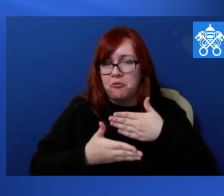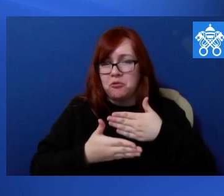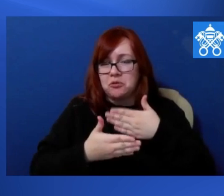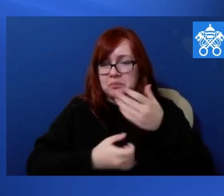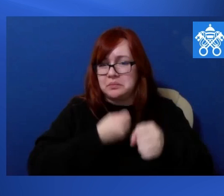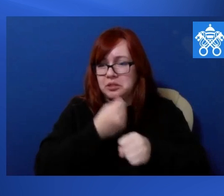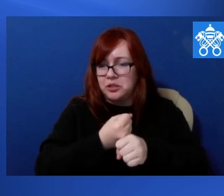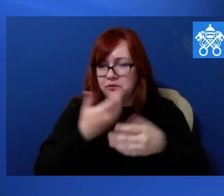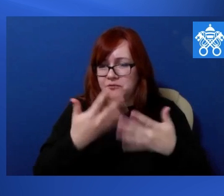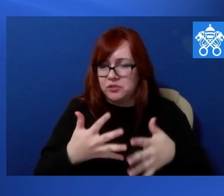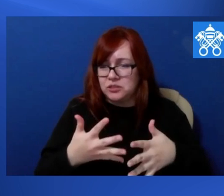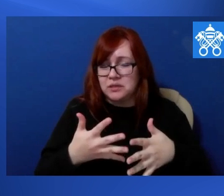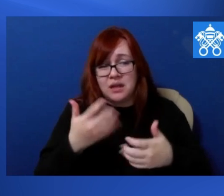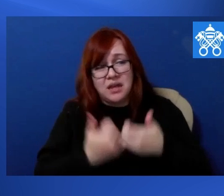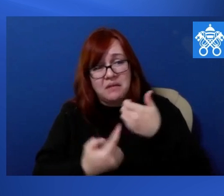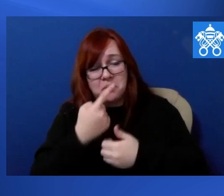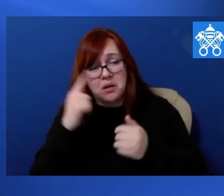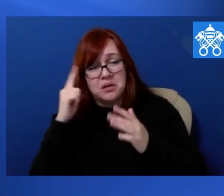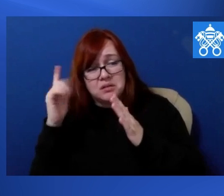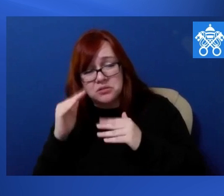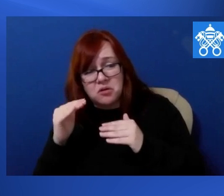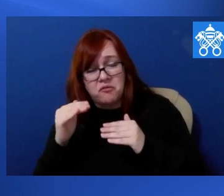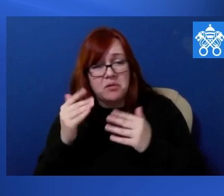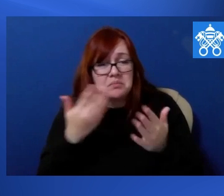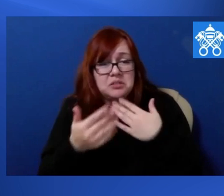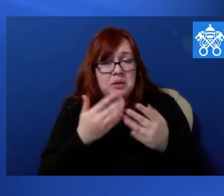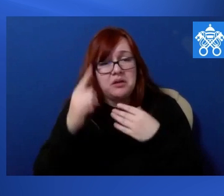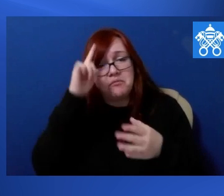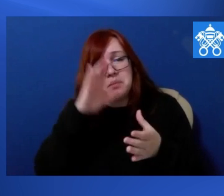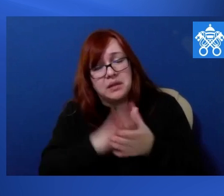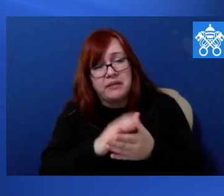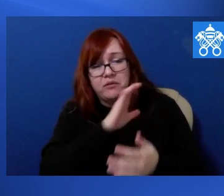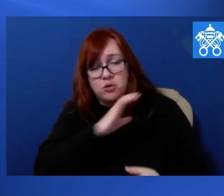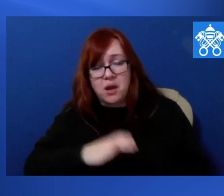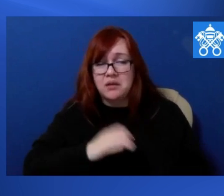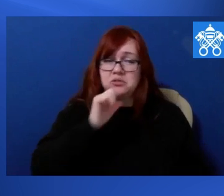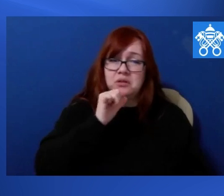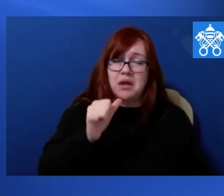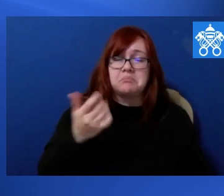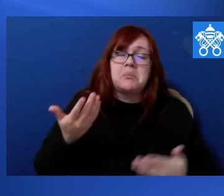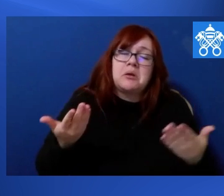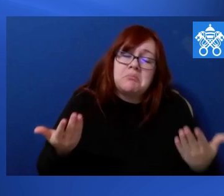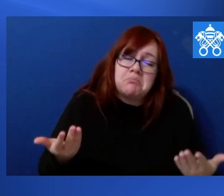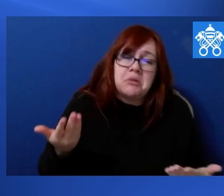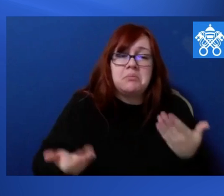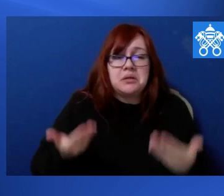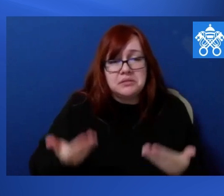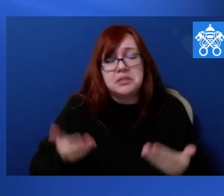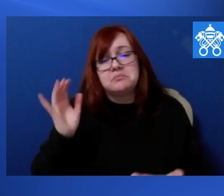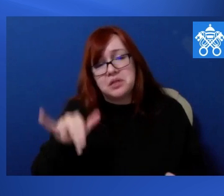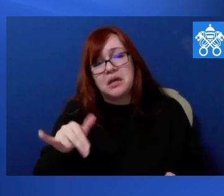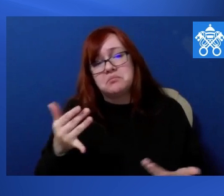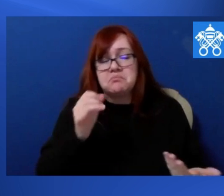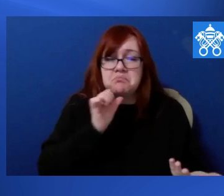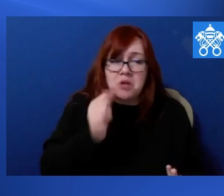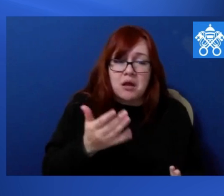thanks, everyone is hopeful, whether you're a believer or a non-believer. Perhaps it might seem that way, and perhaps it is,